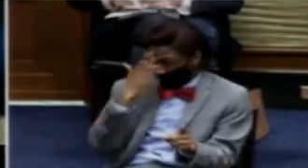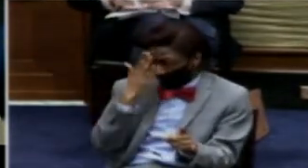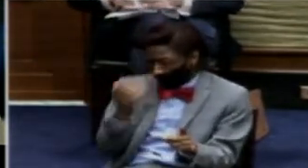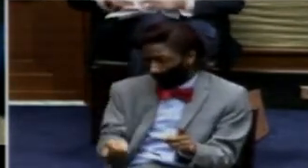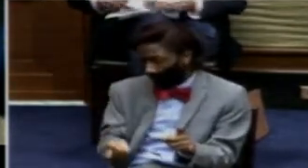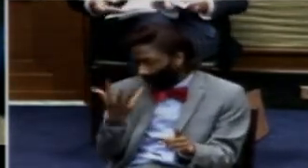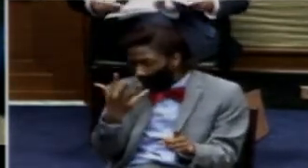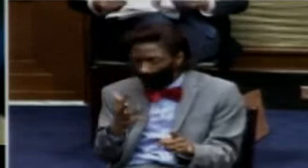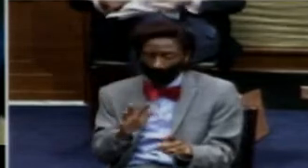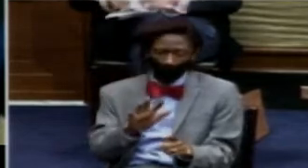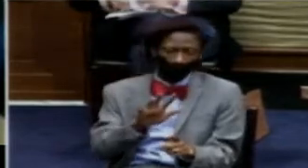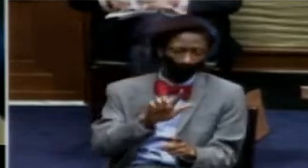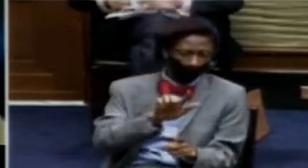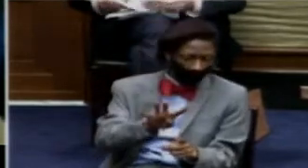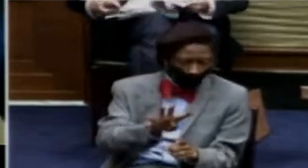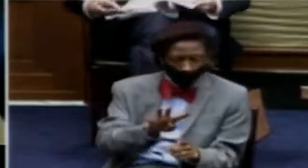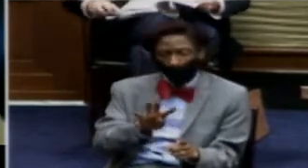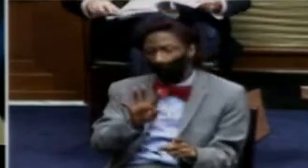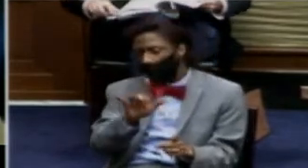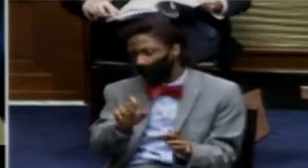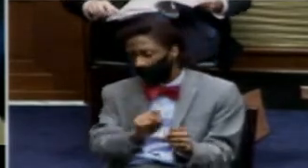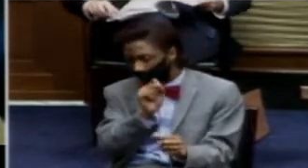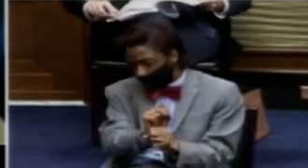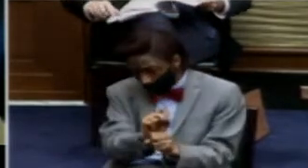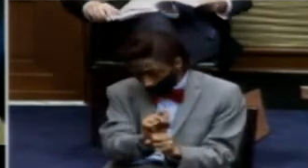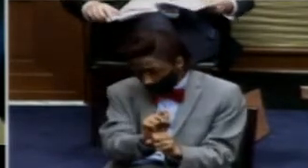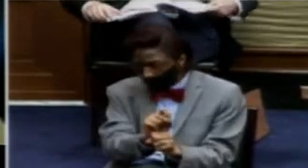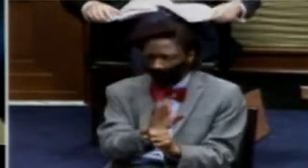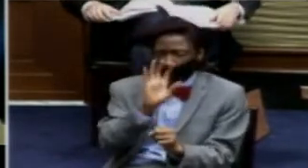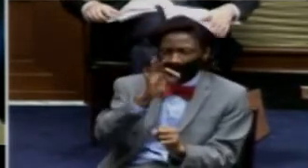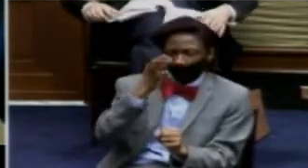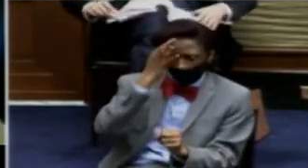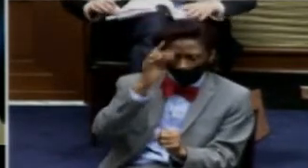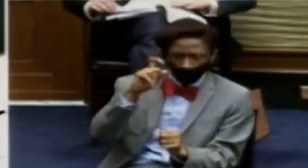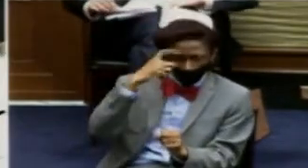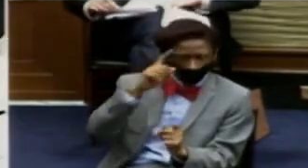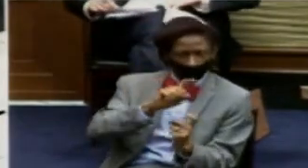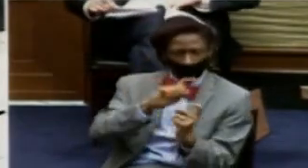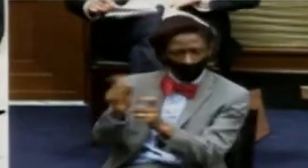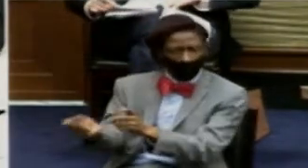24, 25 years has been contributed to the pension fund from the federal government?